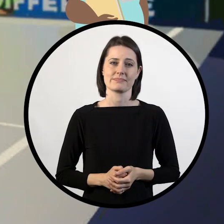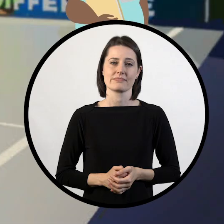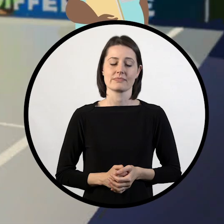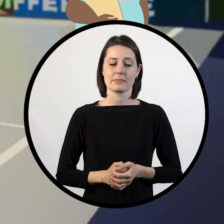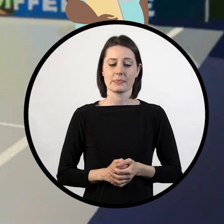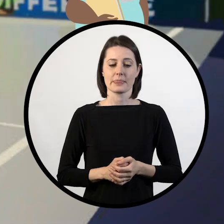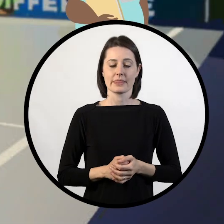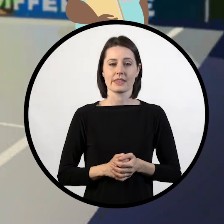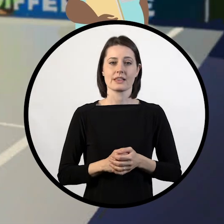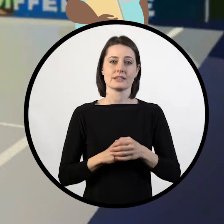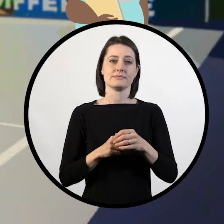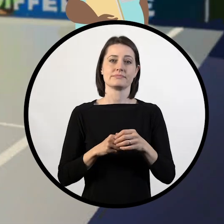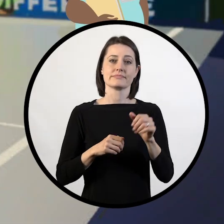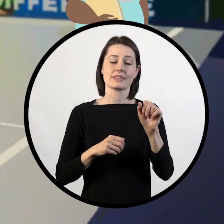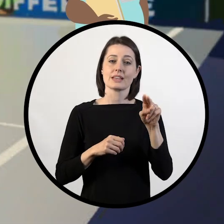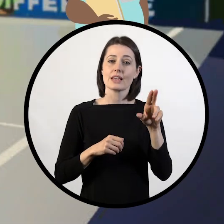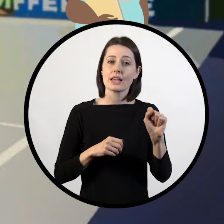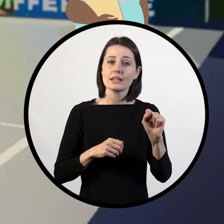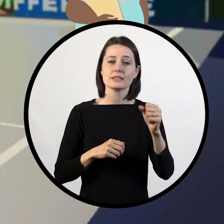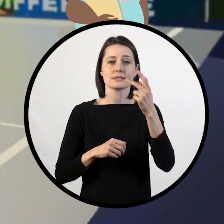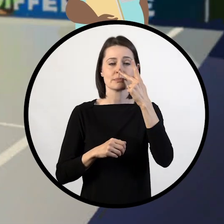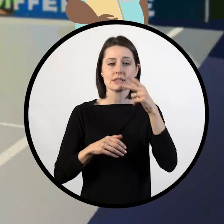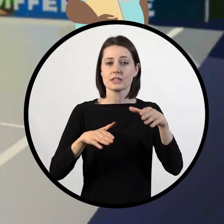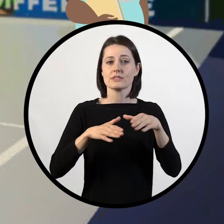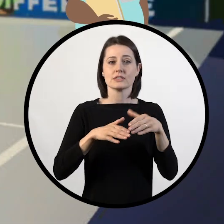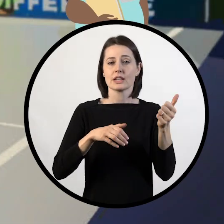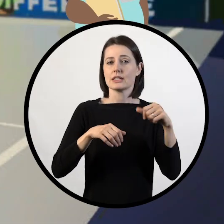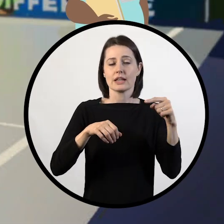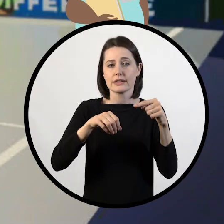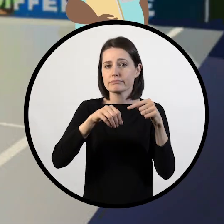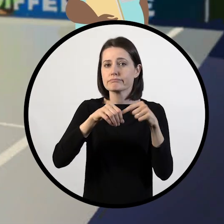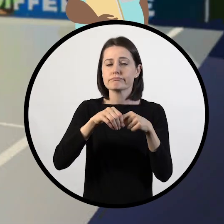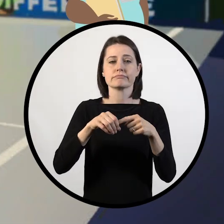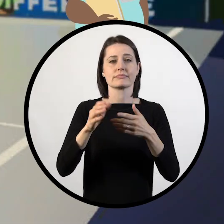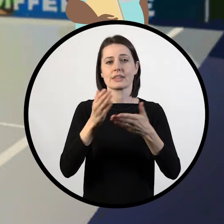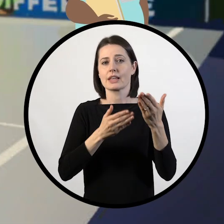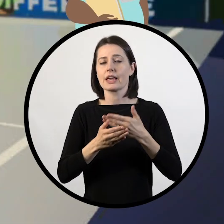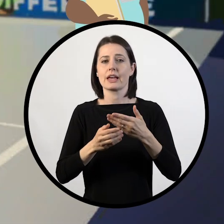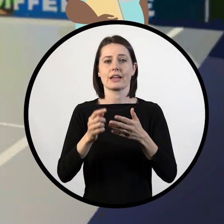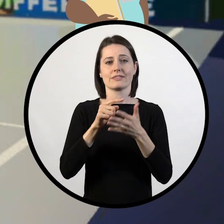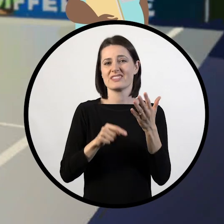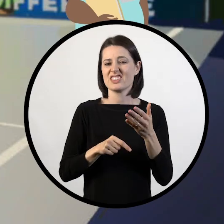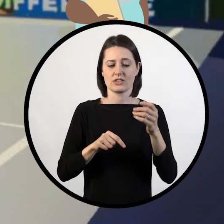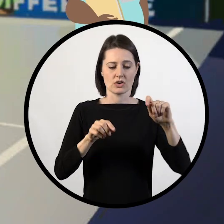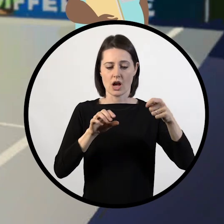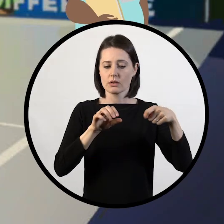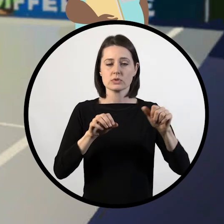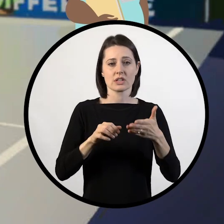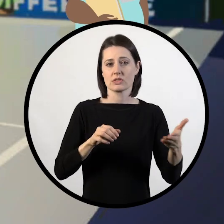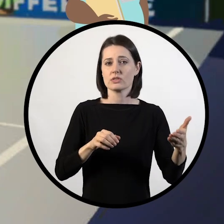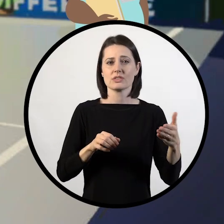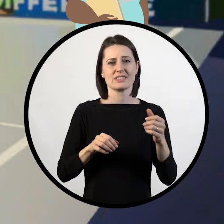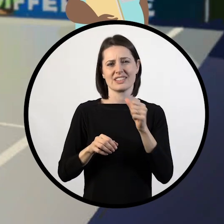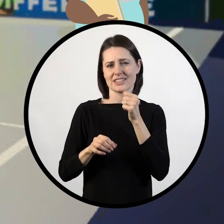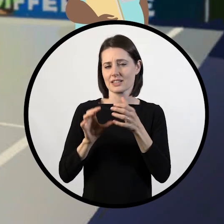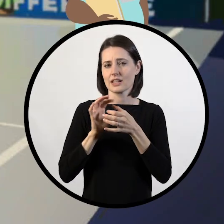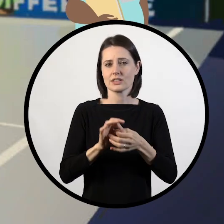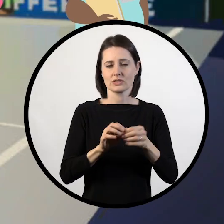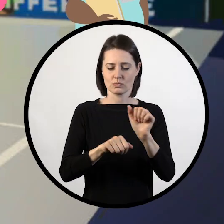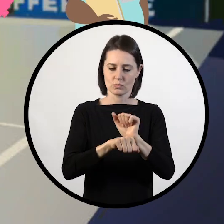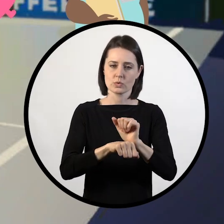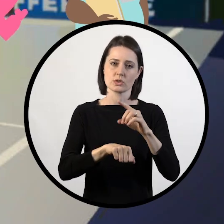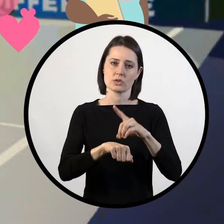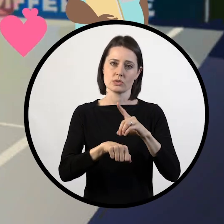opening, however slight, by a hand, finger, object, or other instrument that is unrelated to official duties, or where